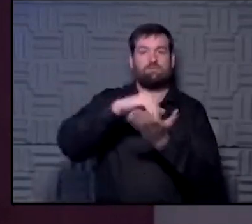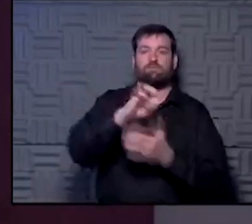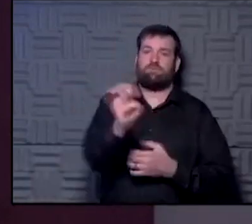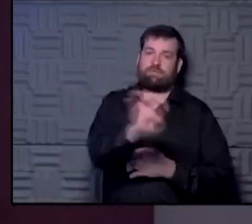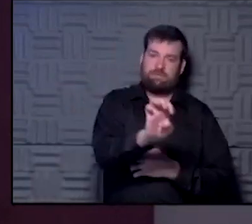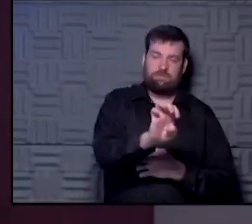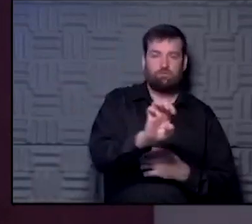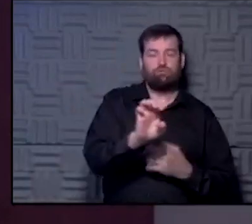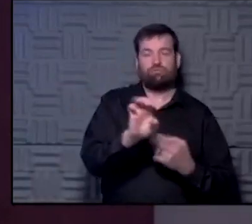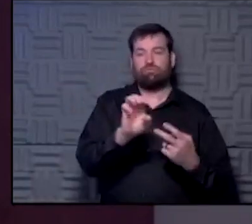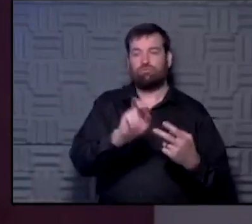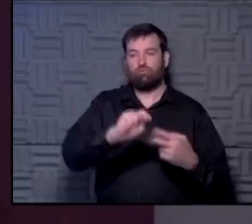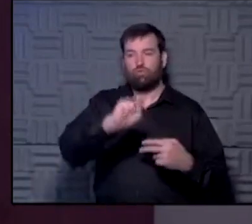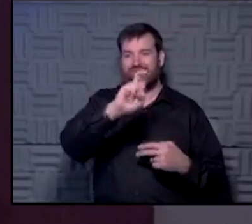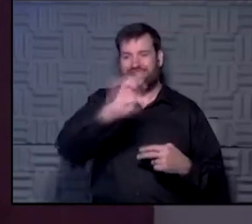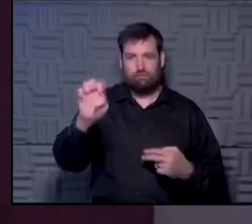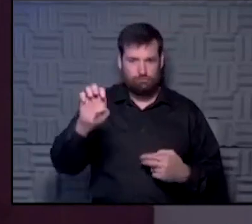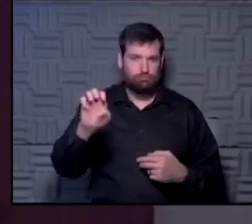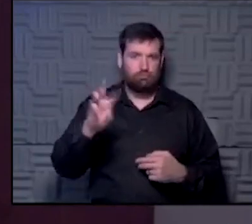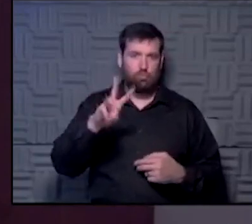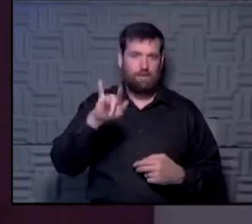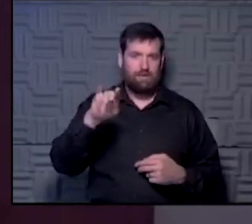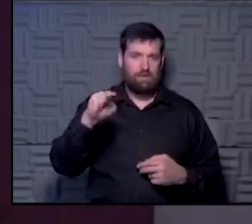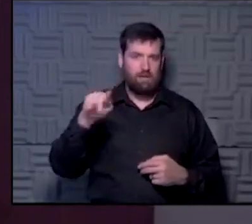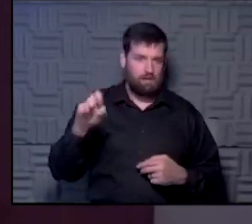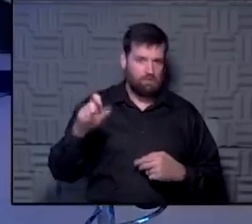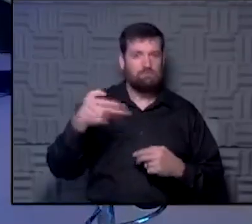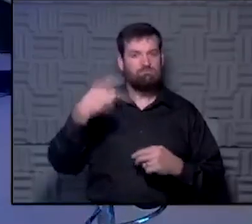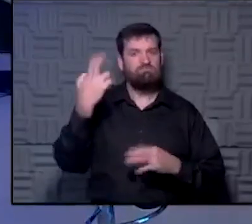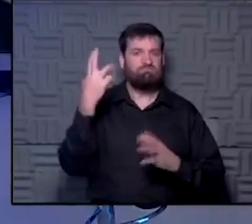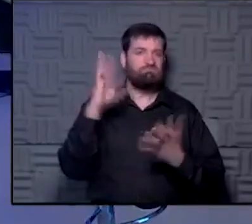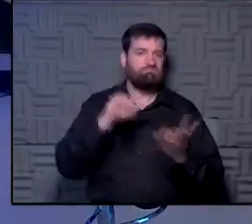eastern Wyandotte, northeastern Wyandotte in particular, where there are high rates of death.